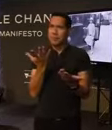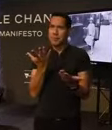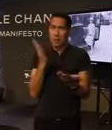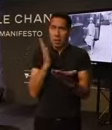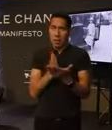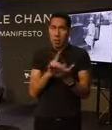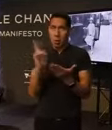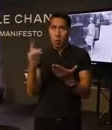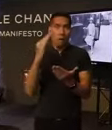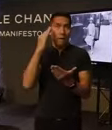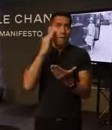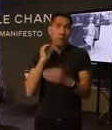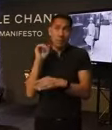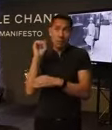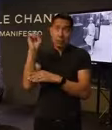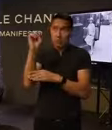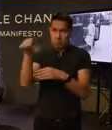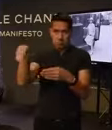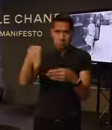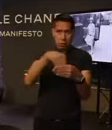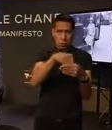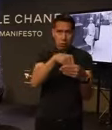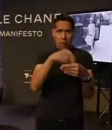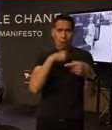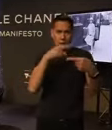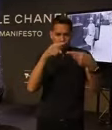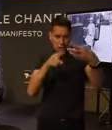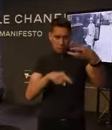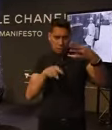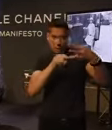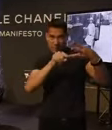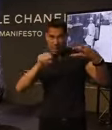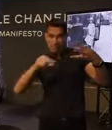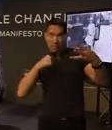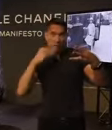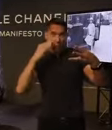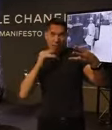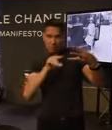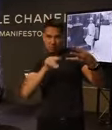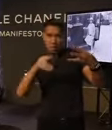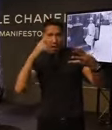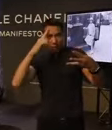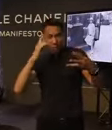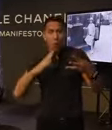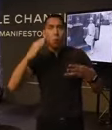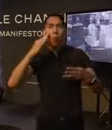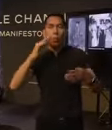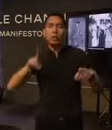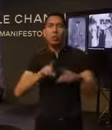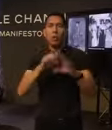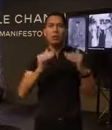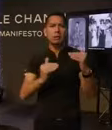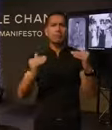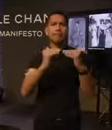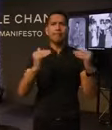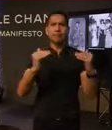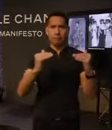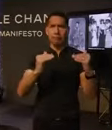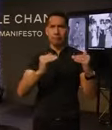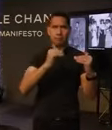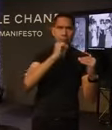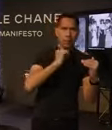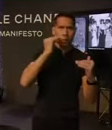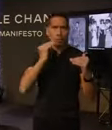of feminism. So if we think about feminism being about women's equality or equality between the sexes, then